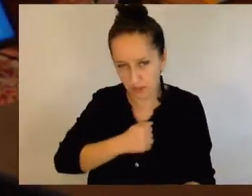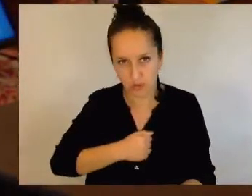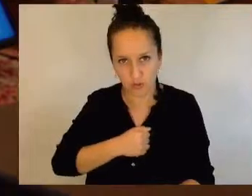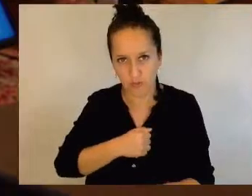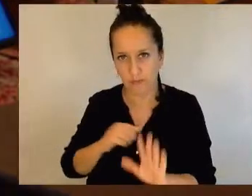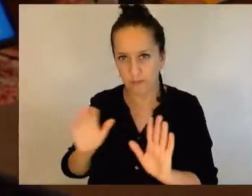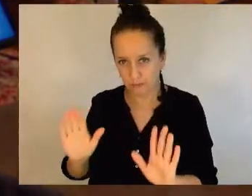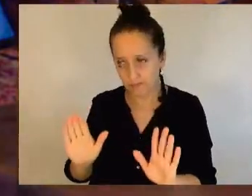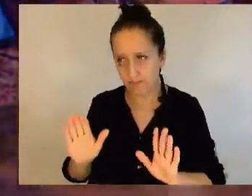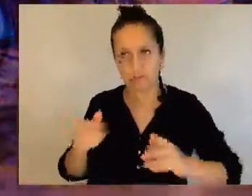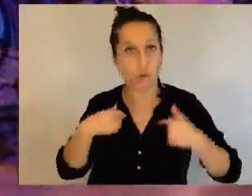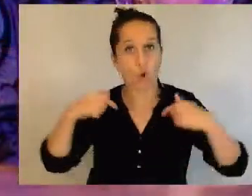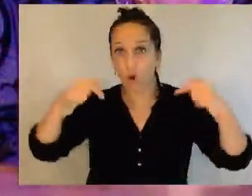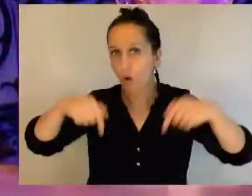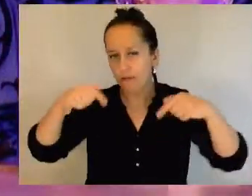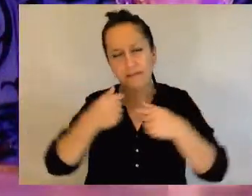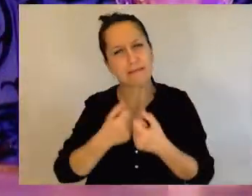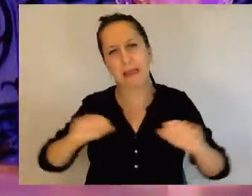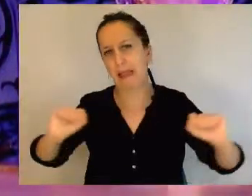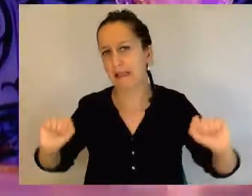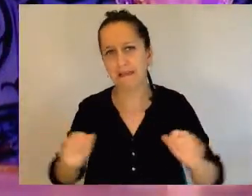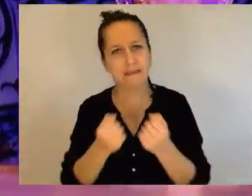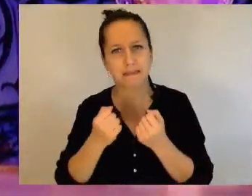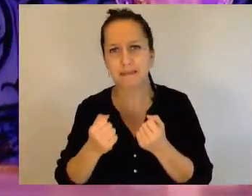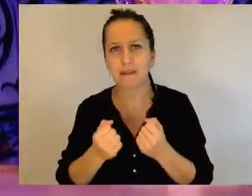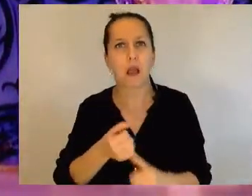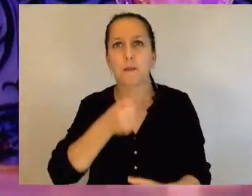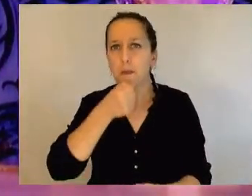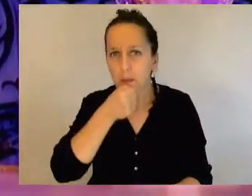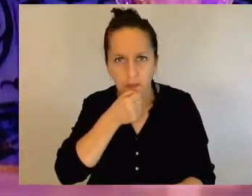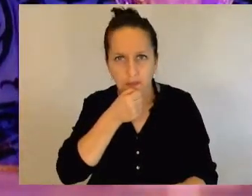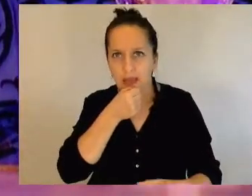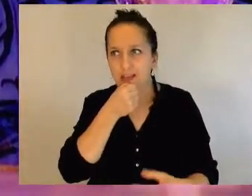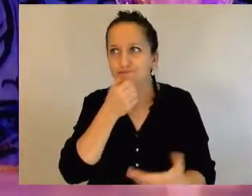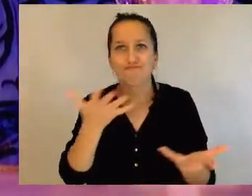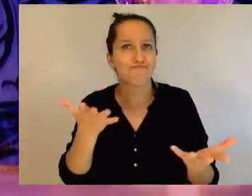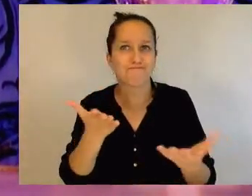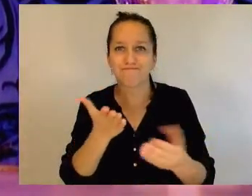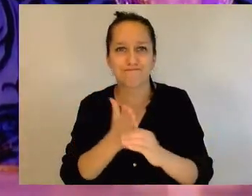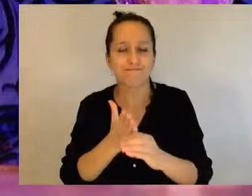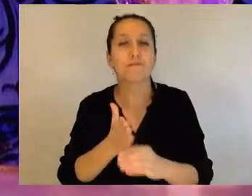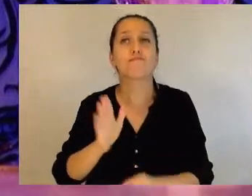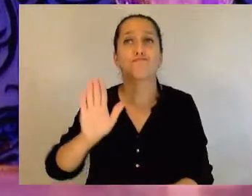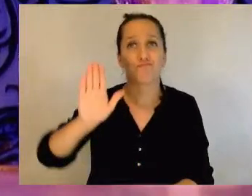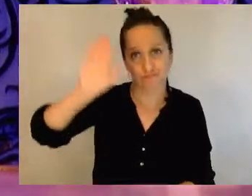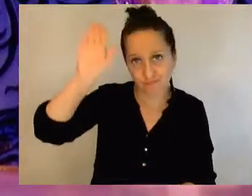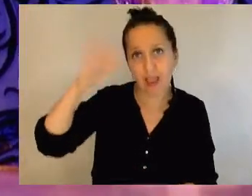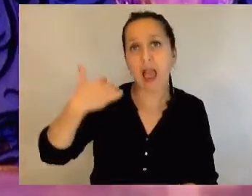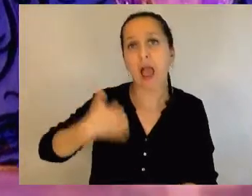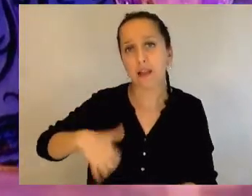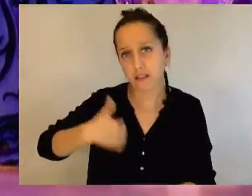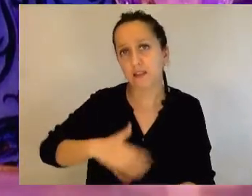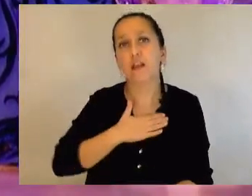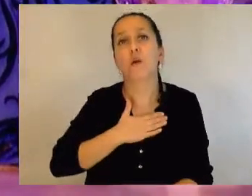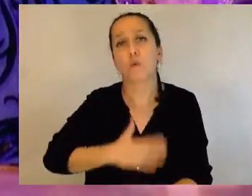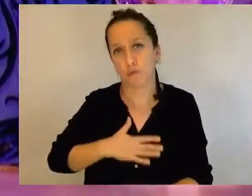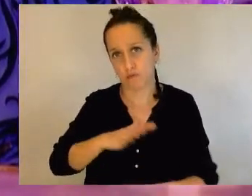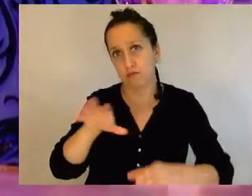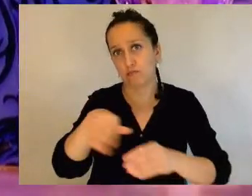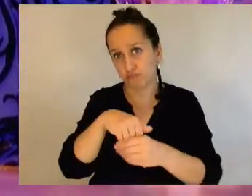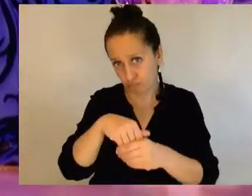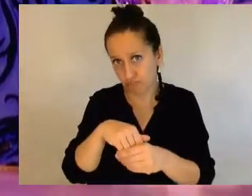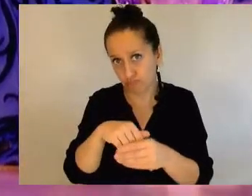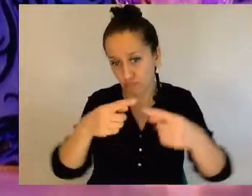I didn't have an opportunity today because the microphones had not been opened yet, but Argentina would also want to be part